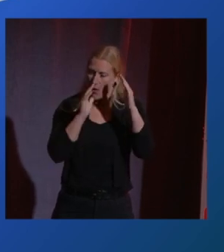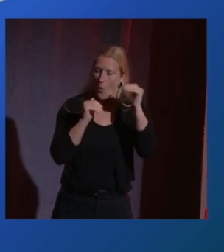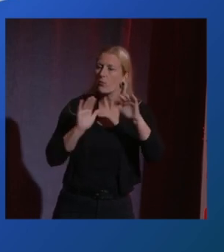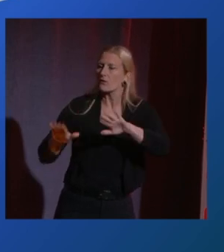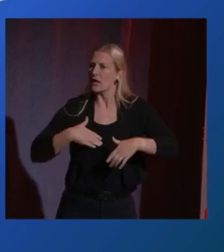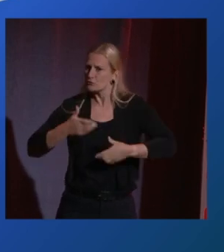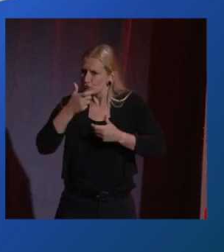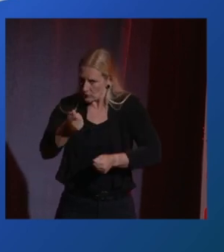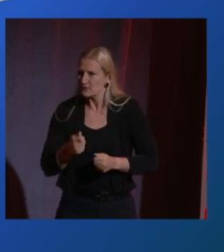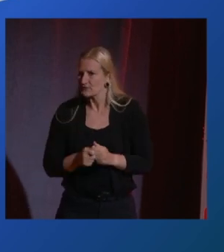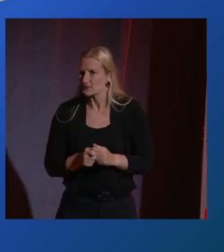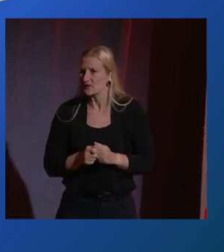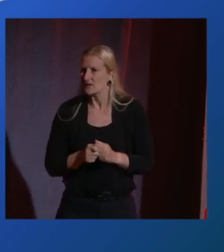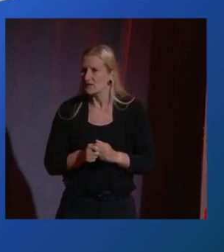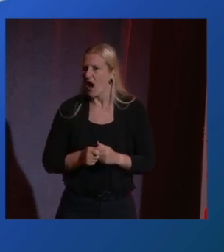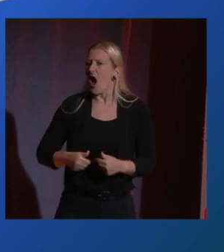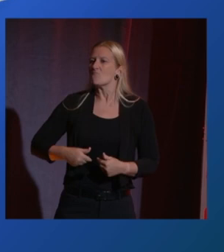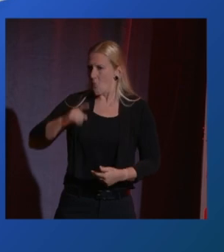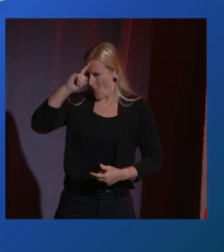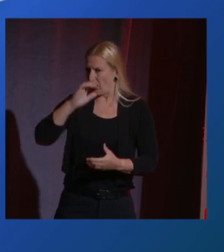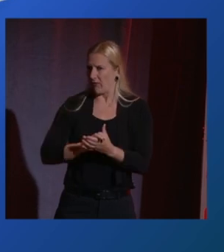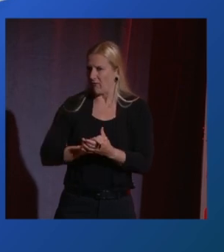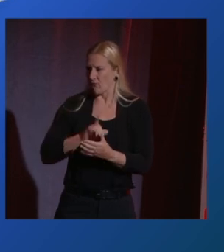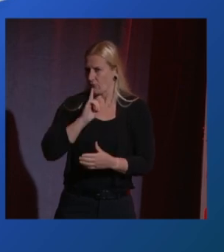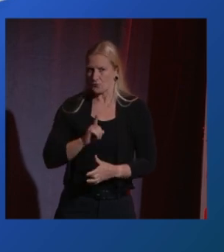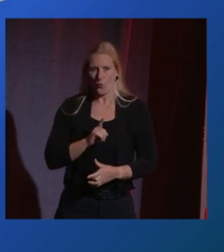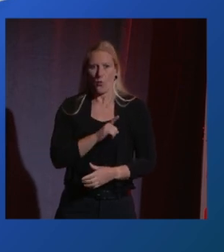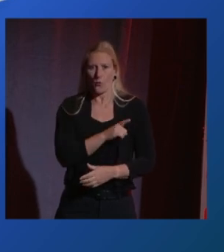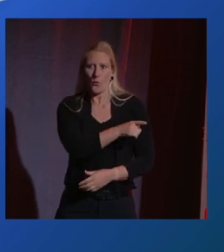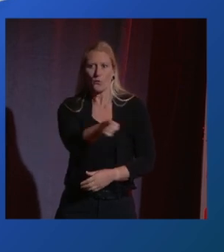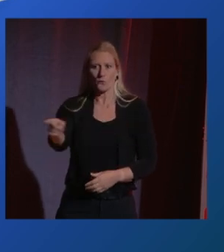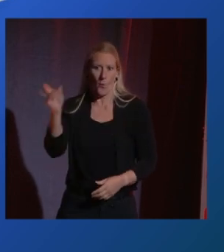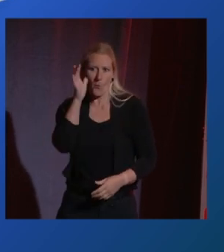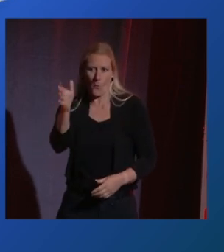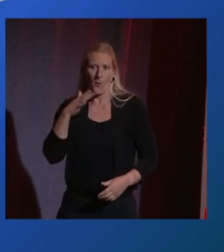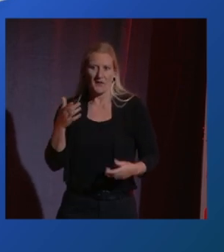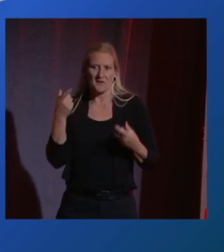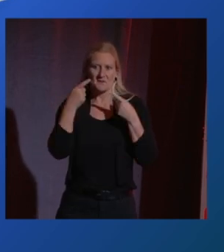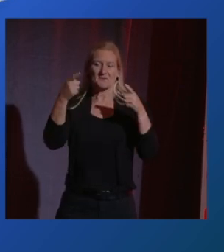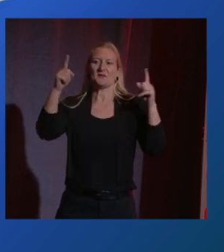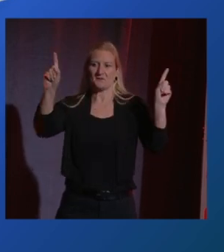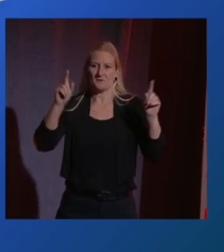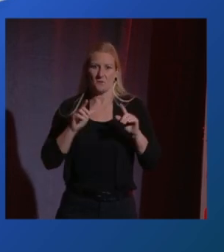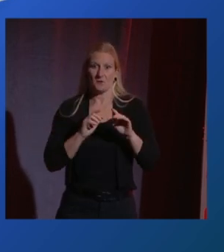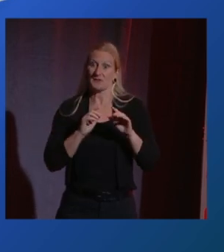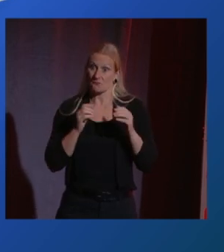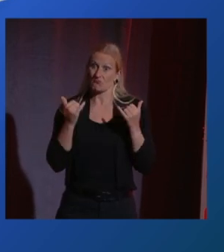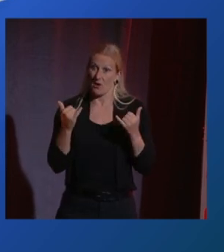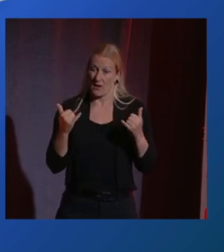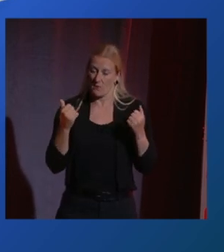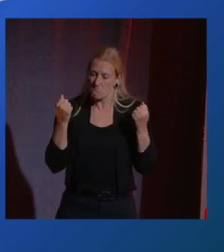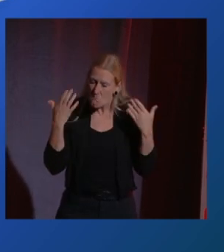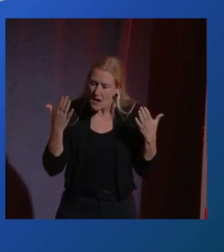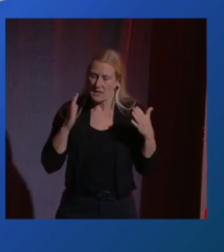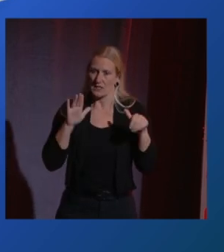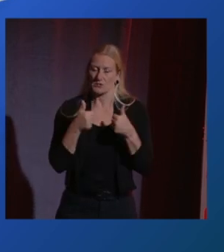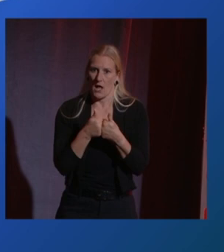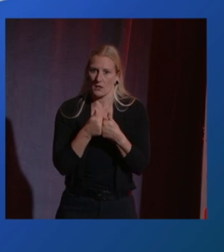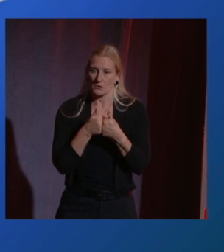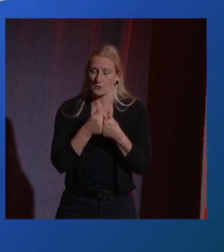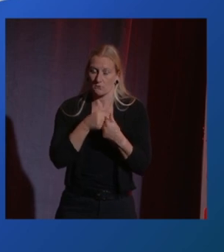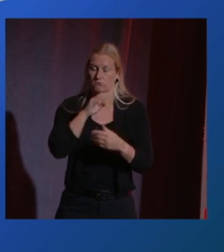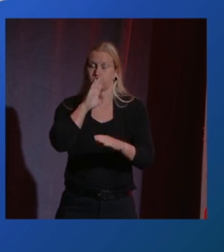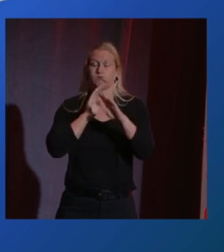that we will be successful and get over this huge bunch of challenges that we have so it's thank